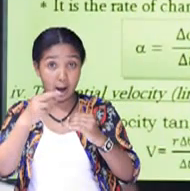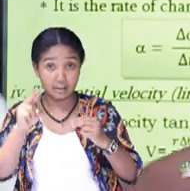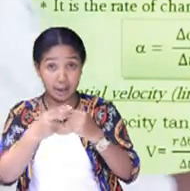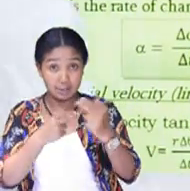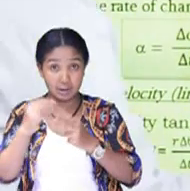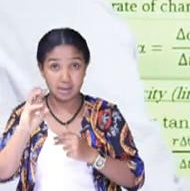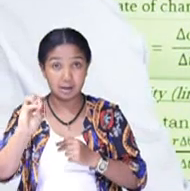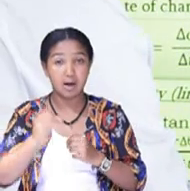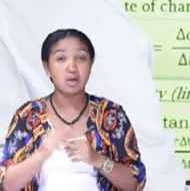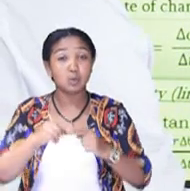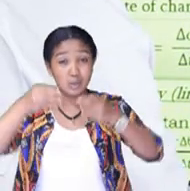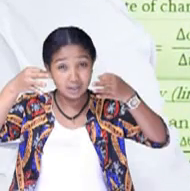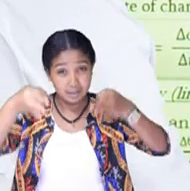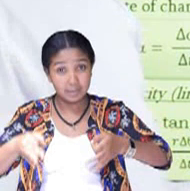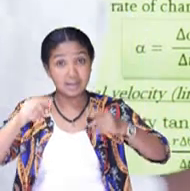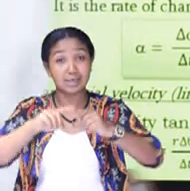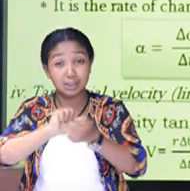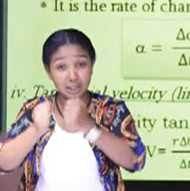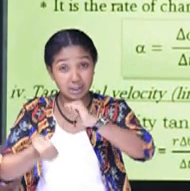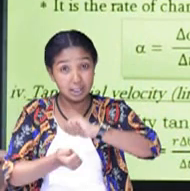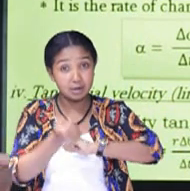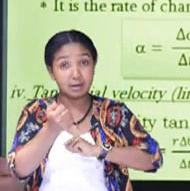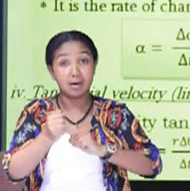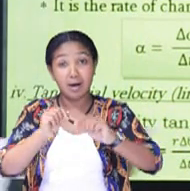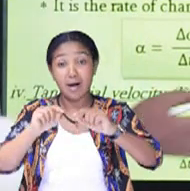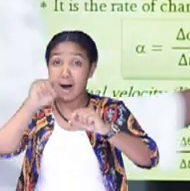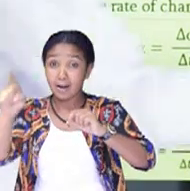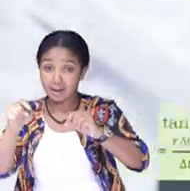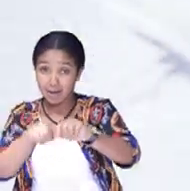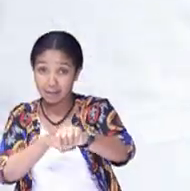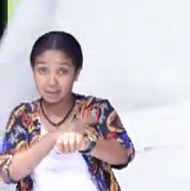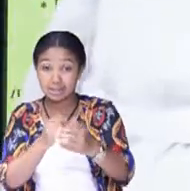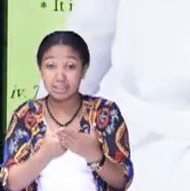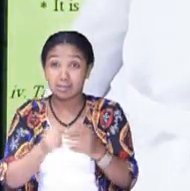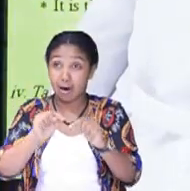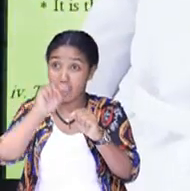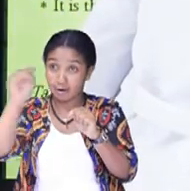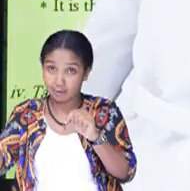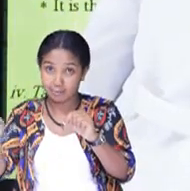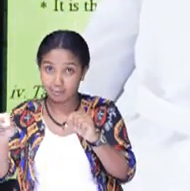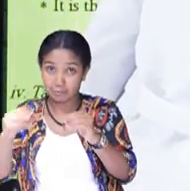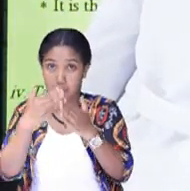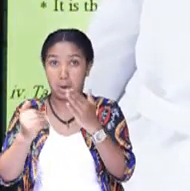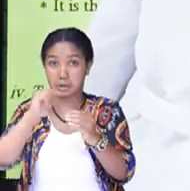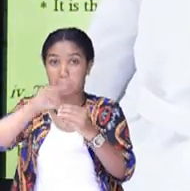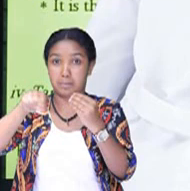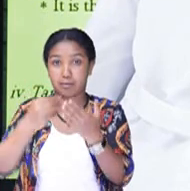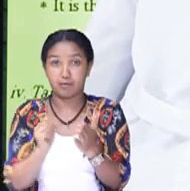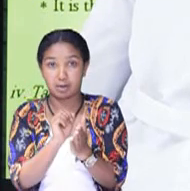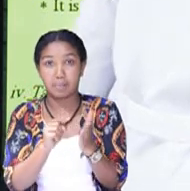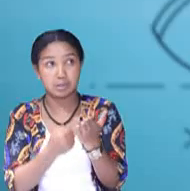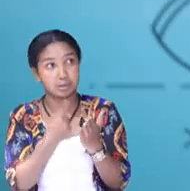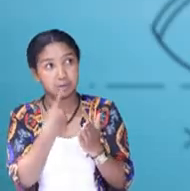times theta, to determine the change in arc length, whenever there is a change in arc length, for example, if this particle moves